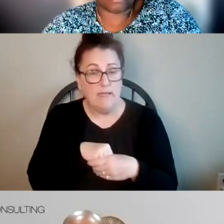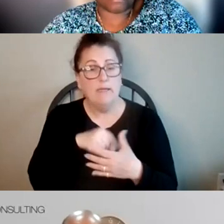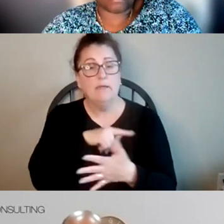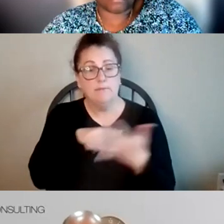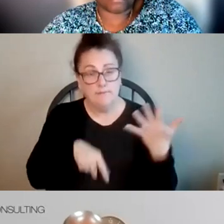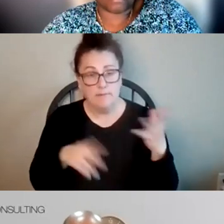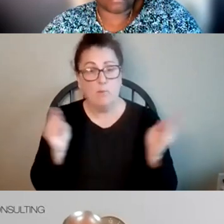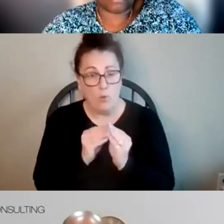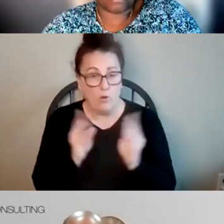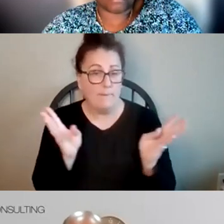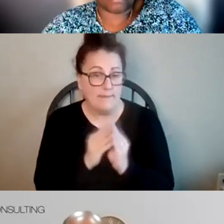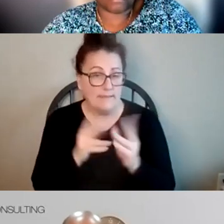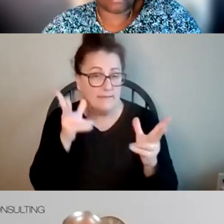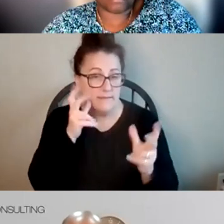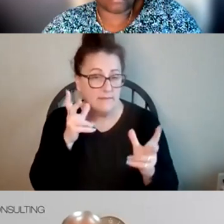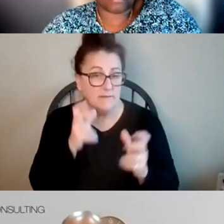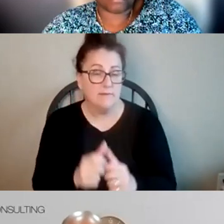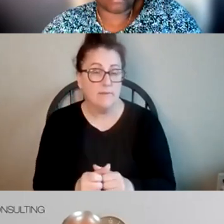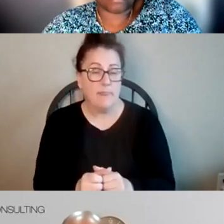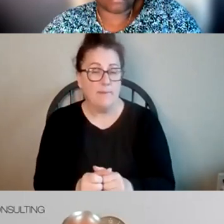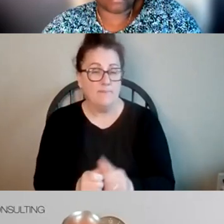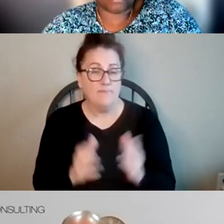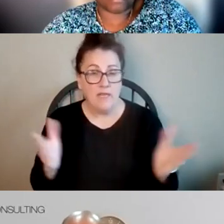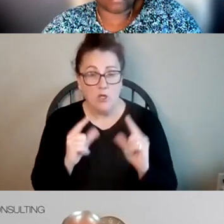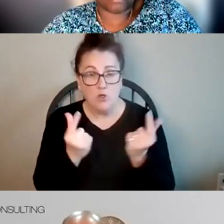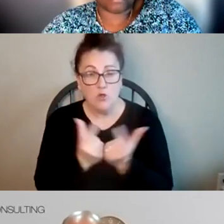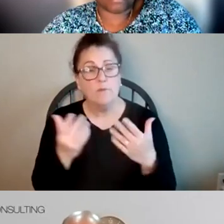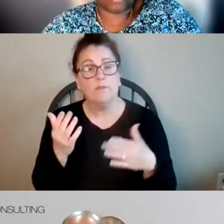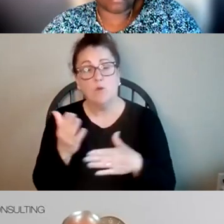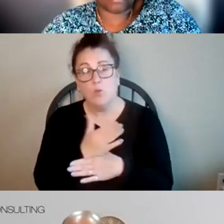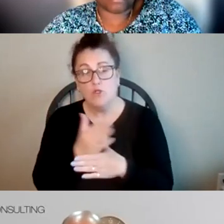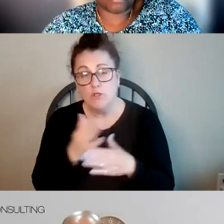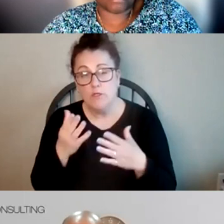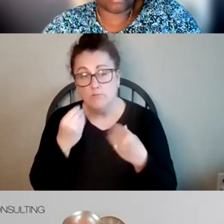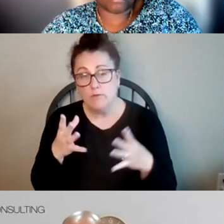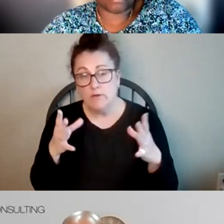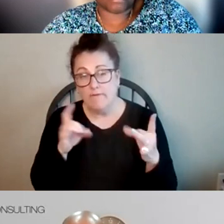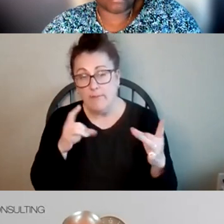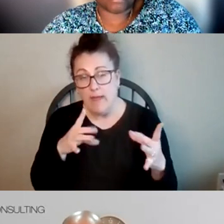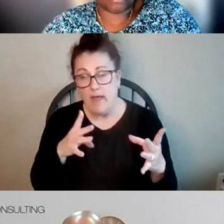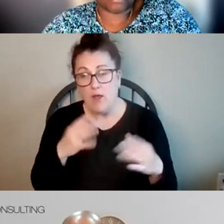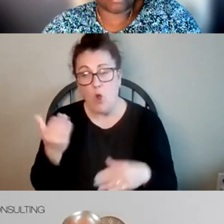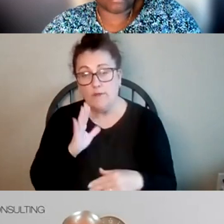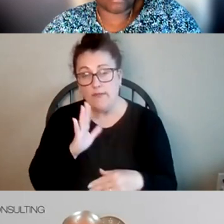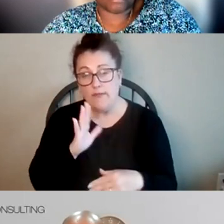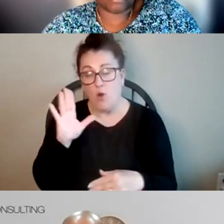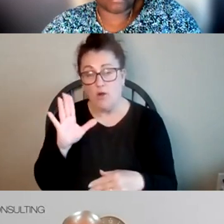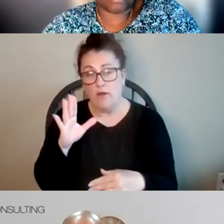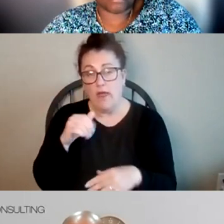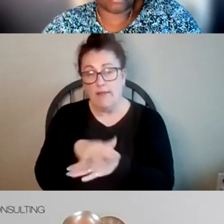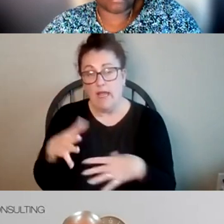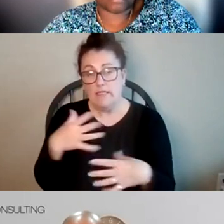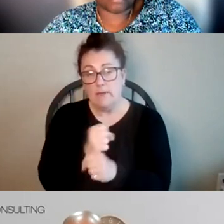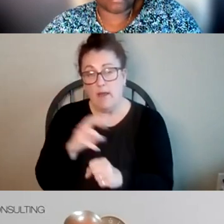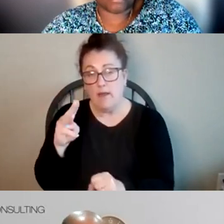additional listening sessions. We're also encouraging groups who wish to share feedback to host their own sessions and then send a summarizing memo to